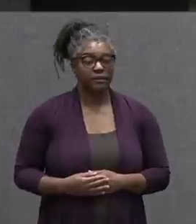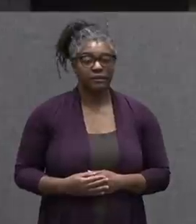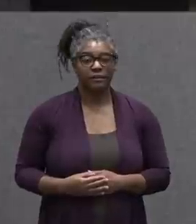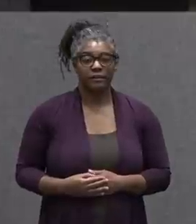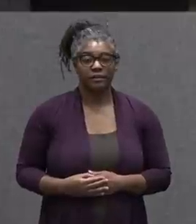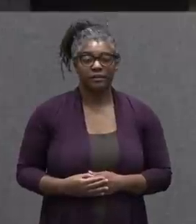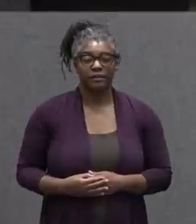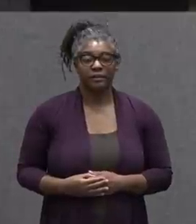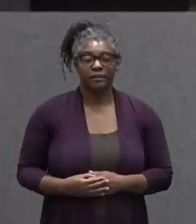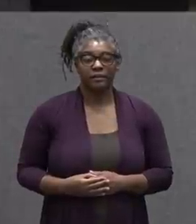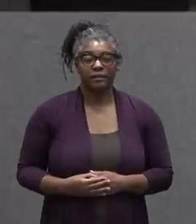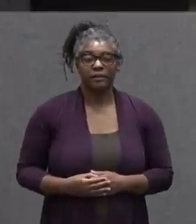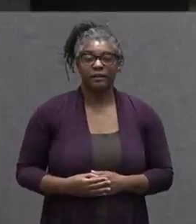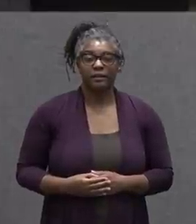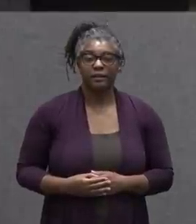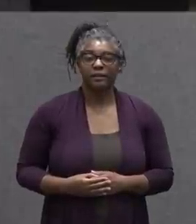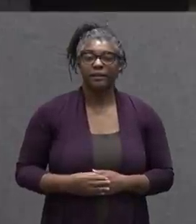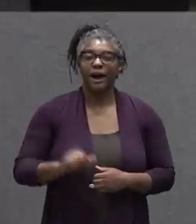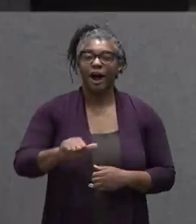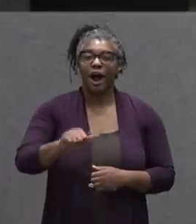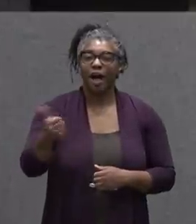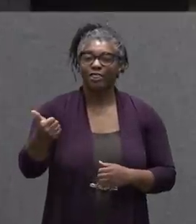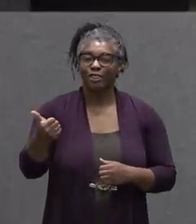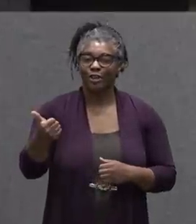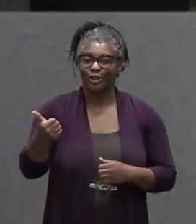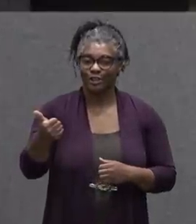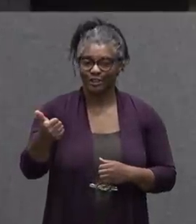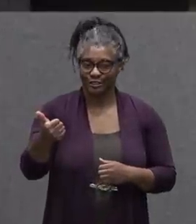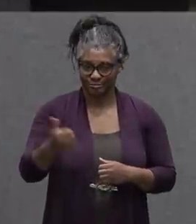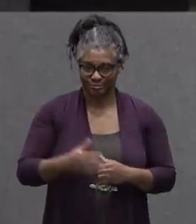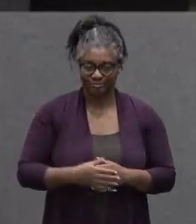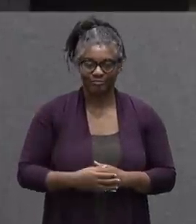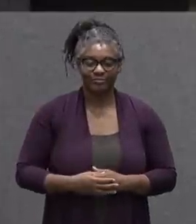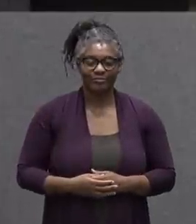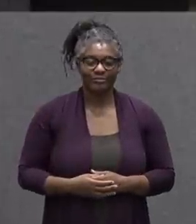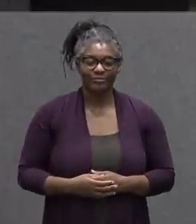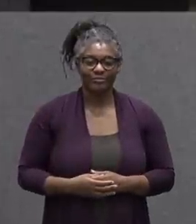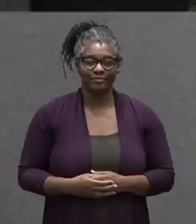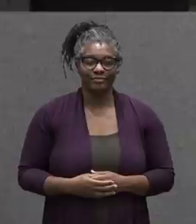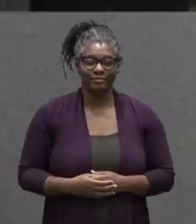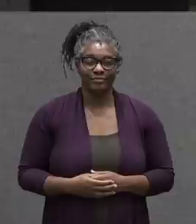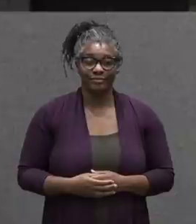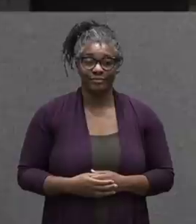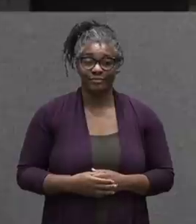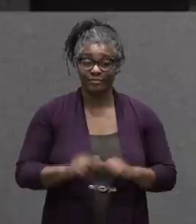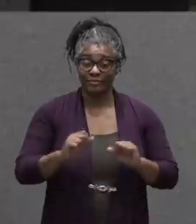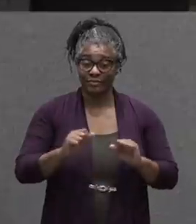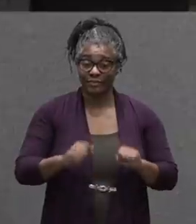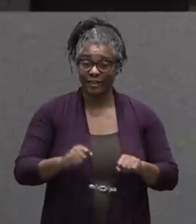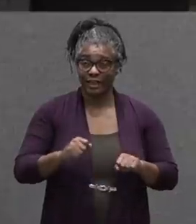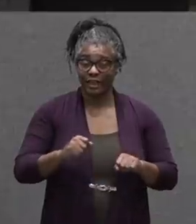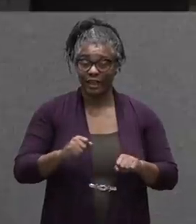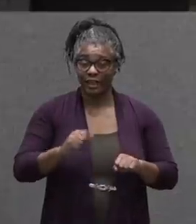Good. That word was other. Now, can you think of a sentence using the word other?